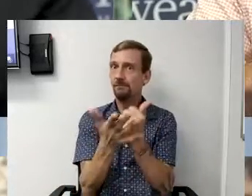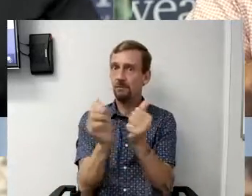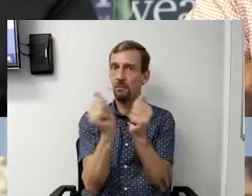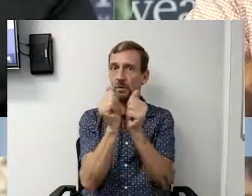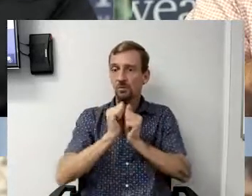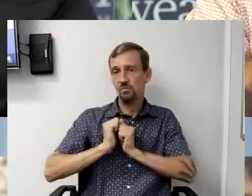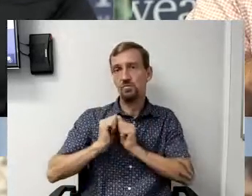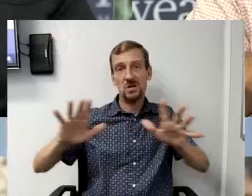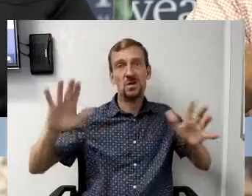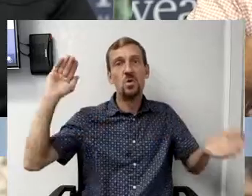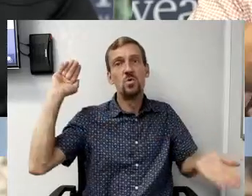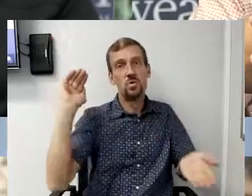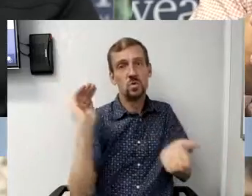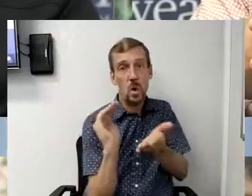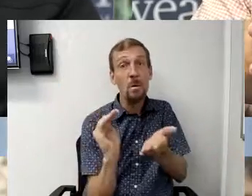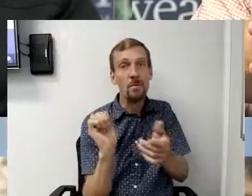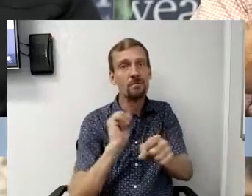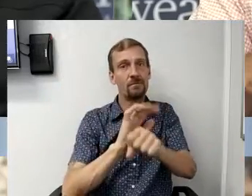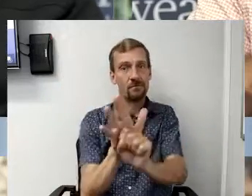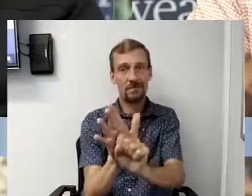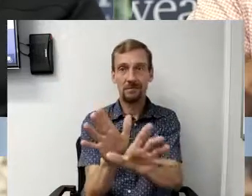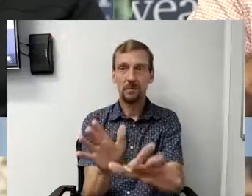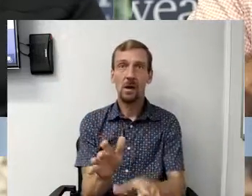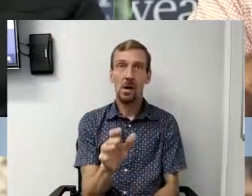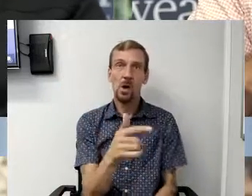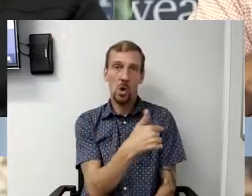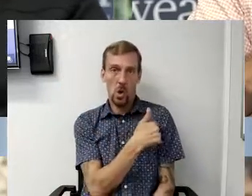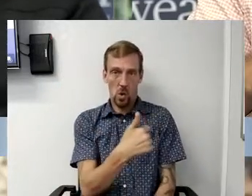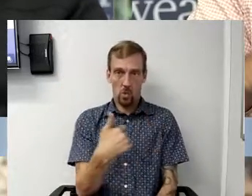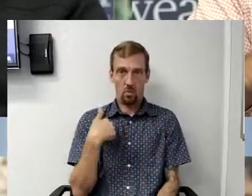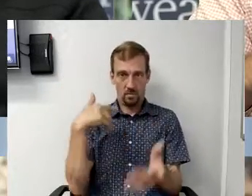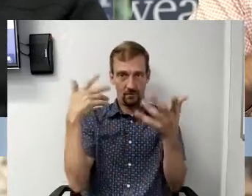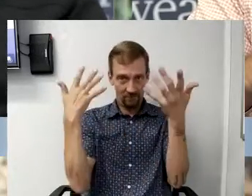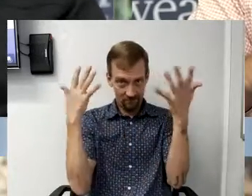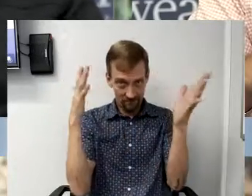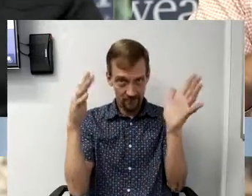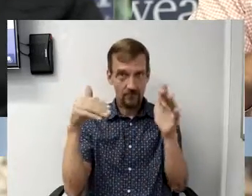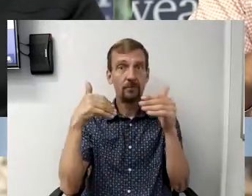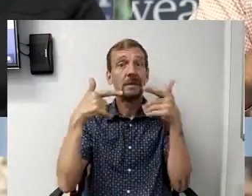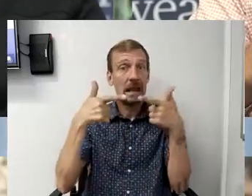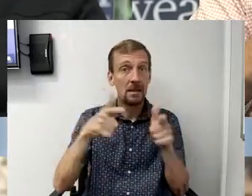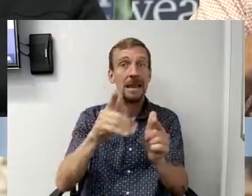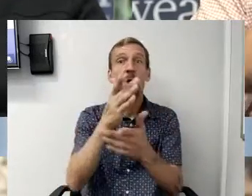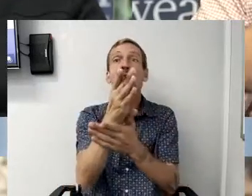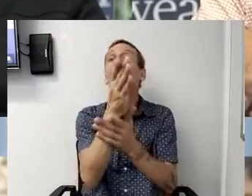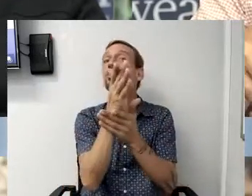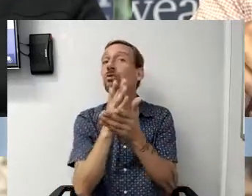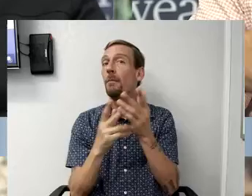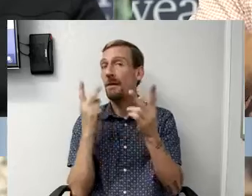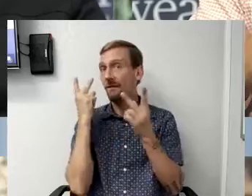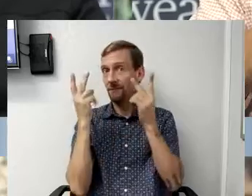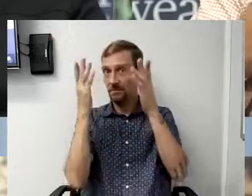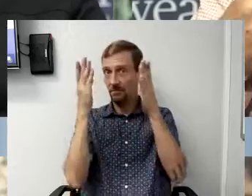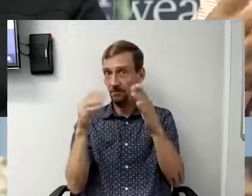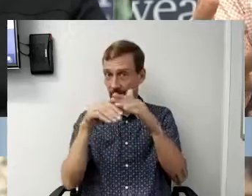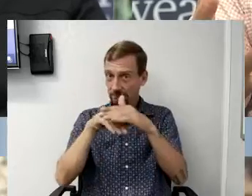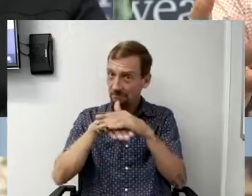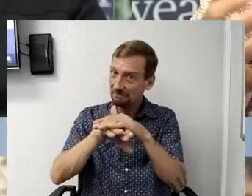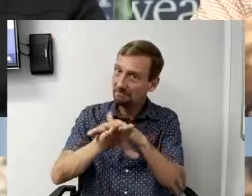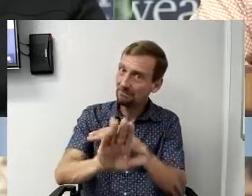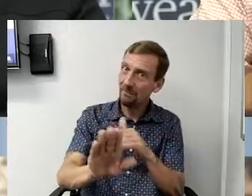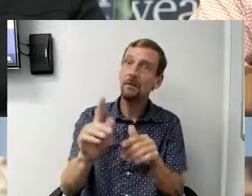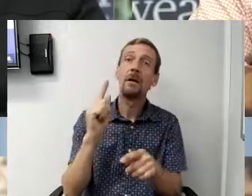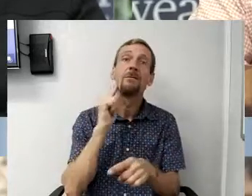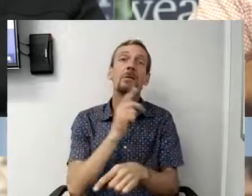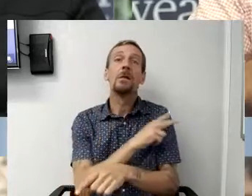spread. So we have allowed visitors under certain guidelines to come into the hospital. Most